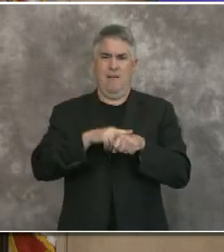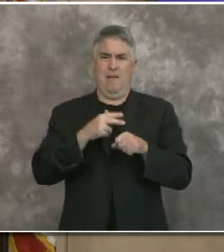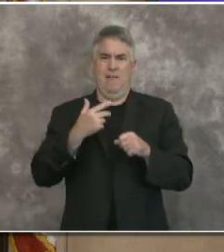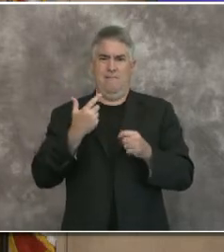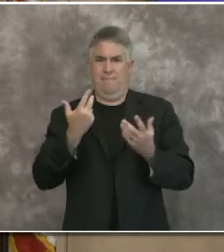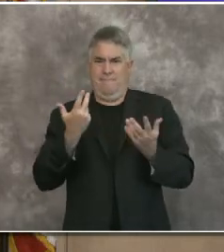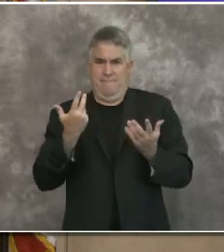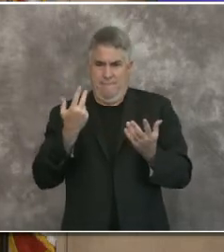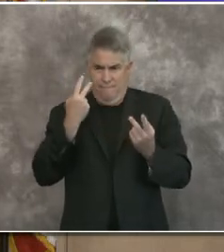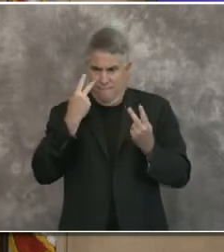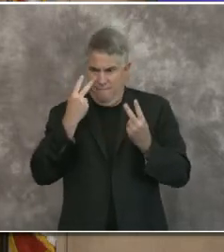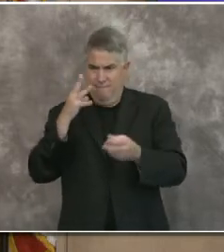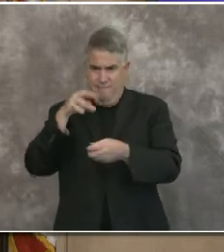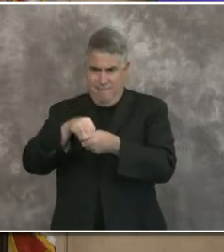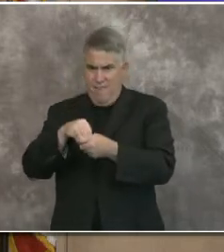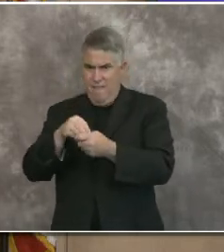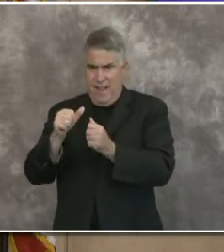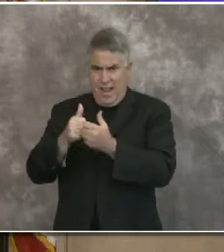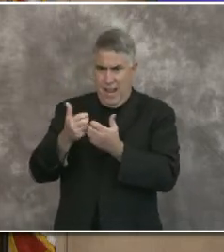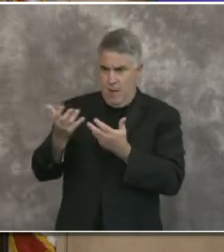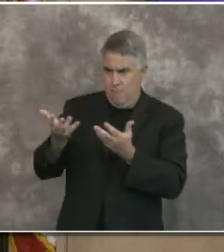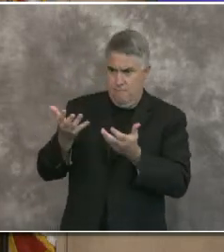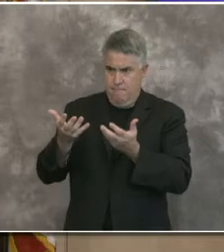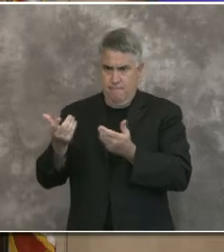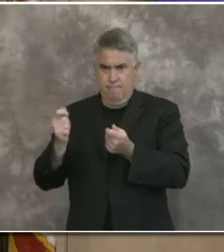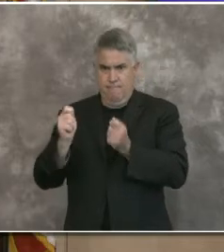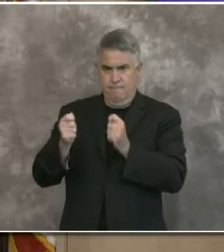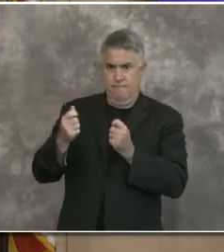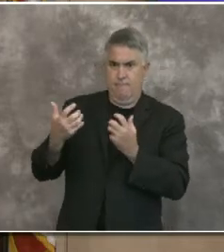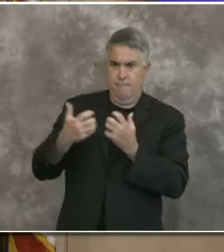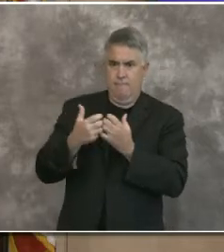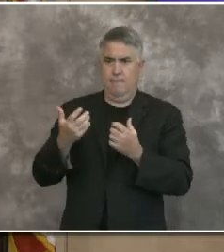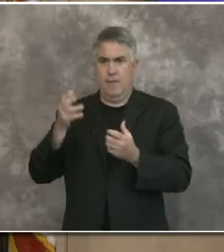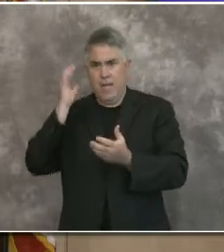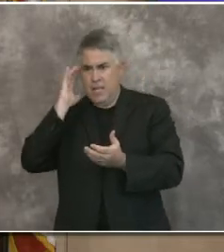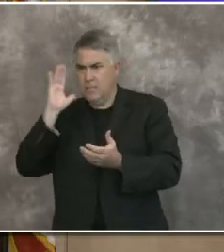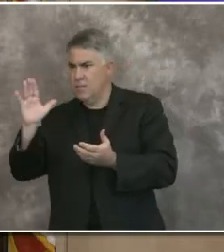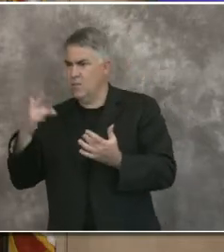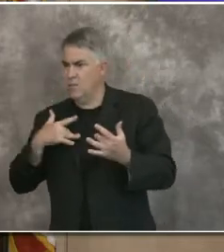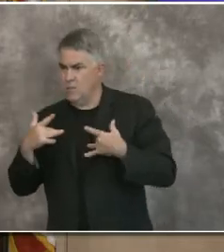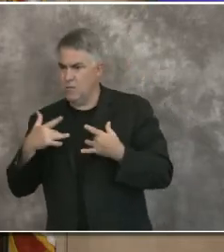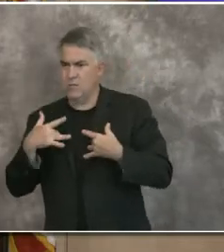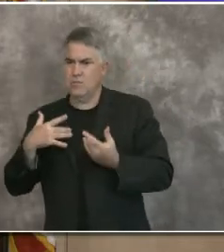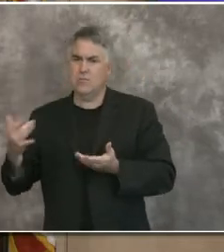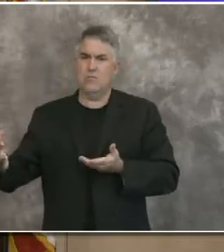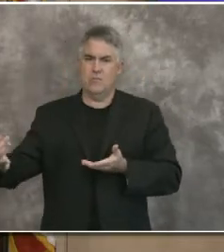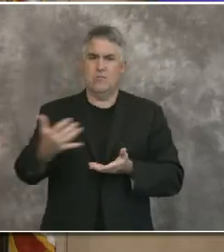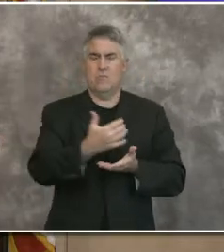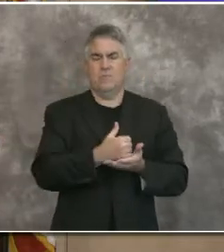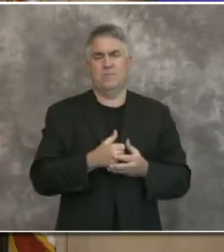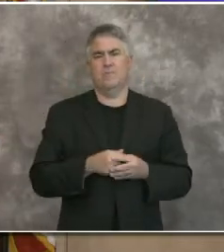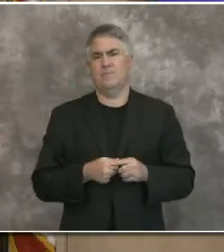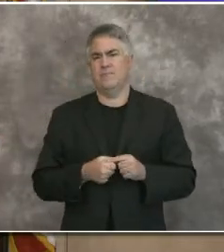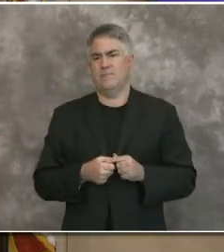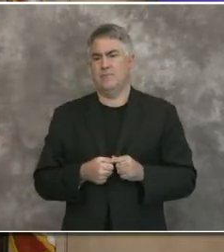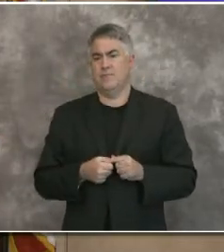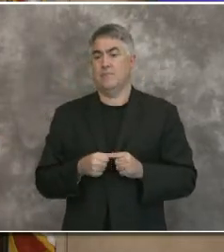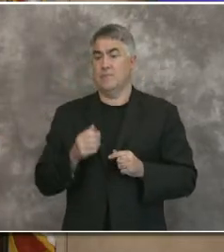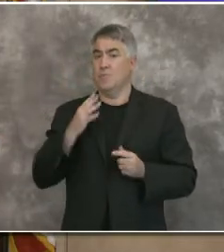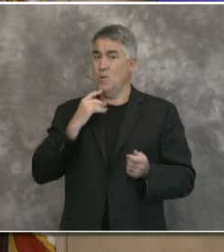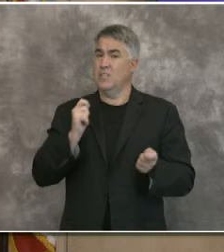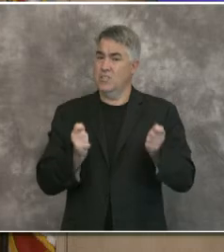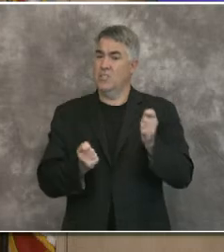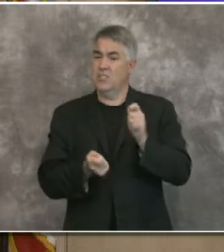this county and how we come together and listen to each other and make that change. And it's going to be change, and we're going to talk about the